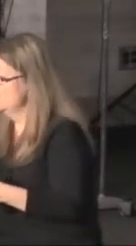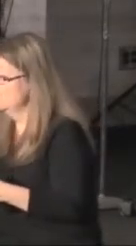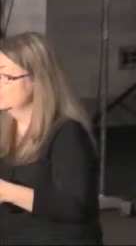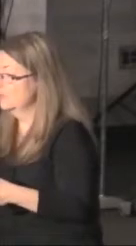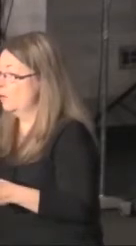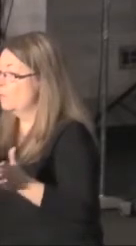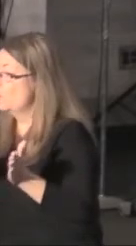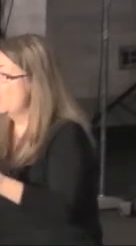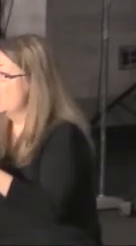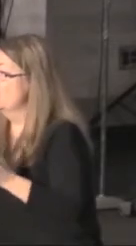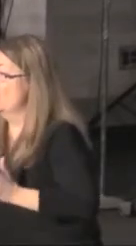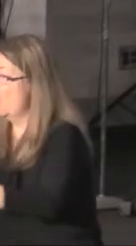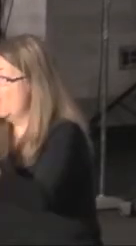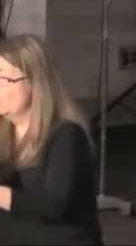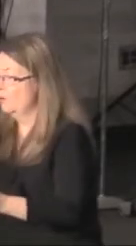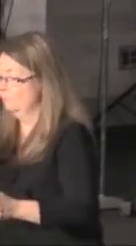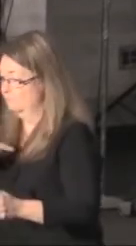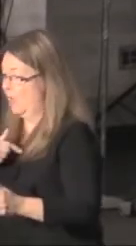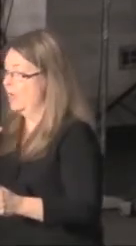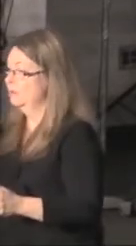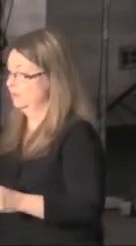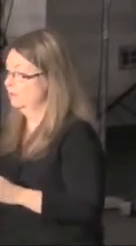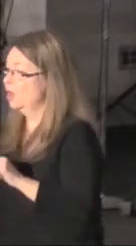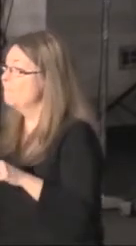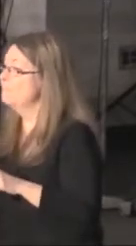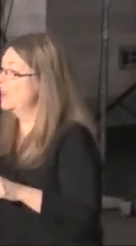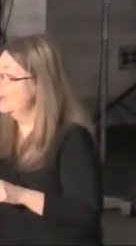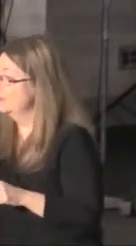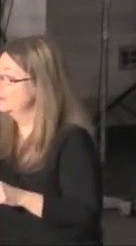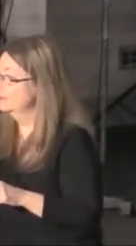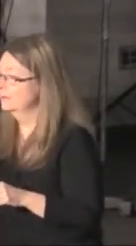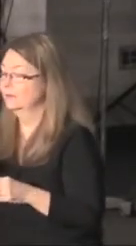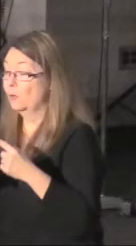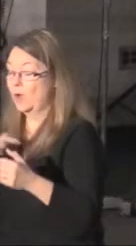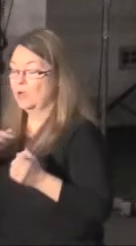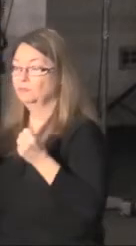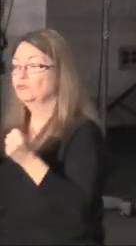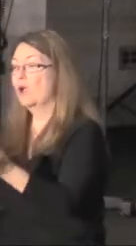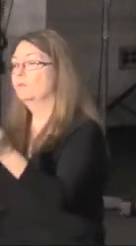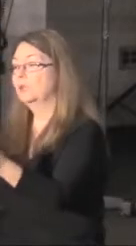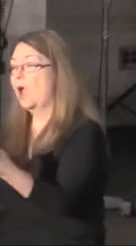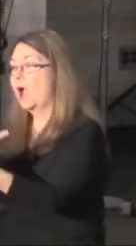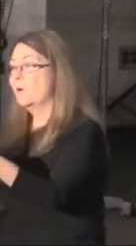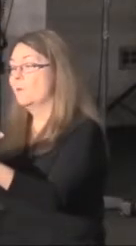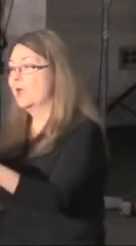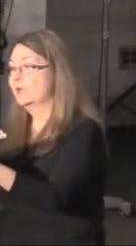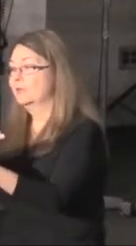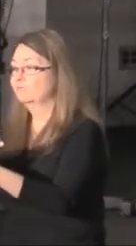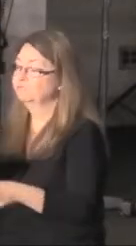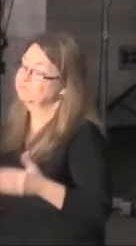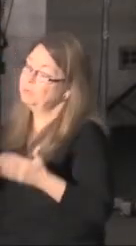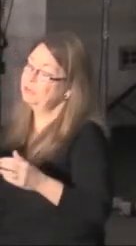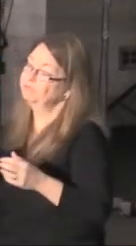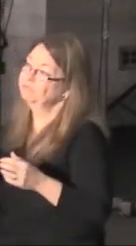way, prepared the way for my comeback. You know, whenever I drive on the interstate, and I usually drive between 5 and